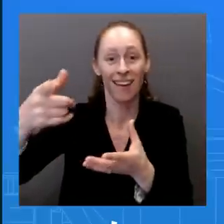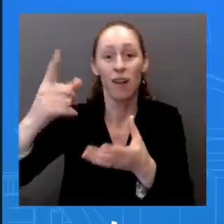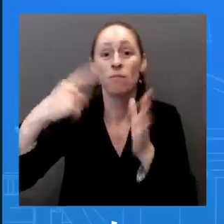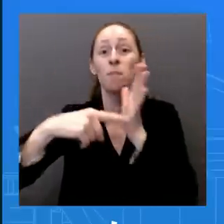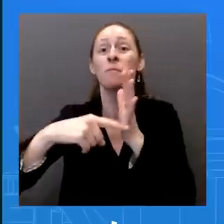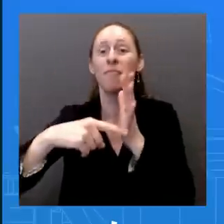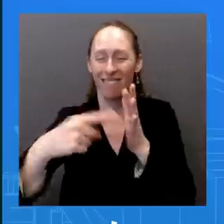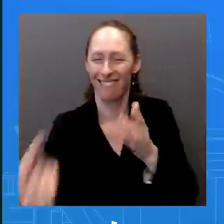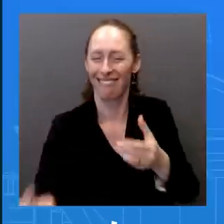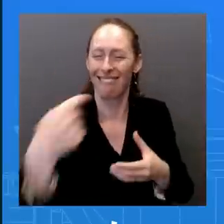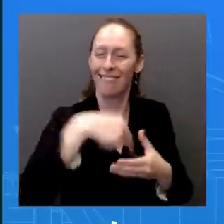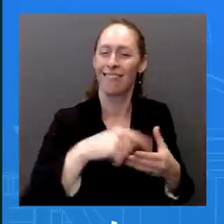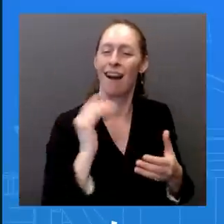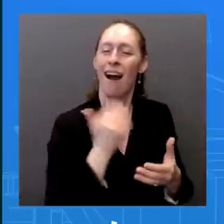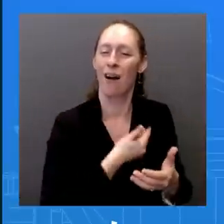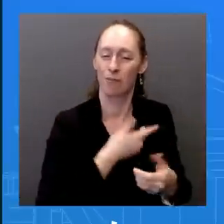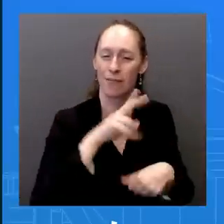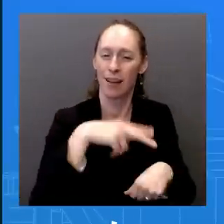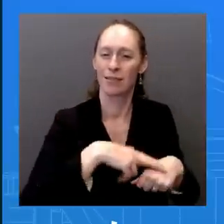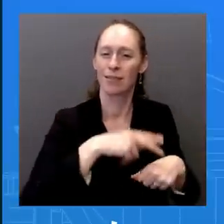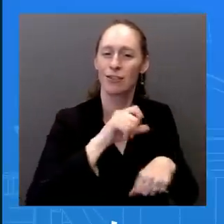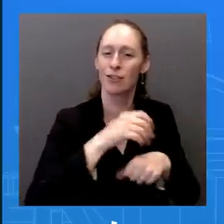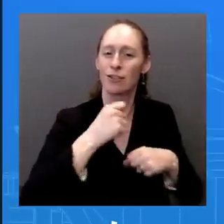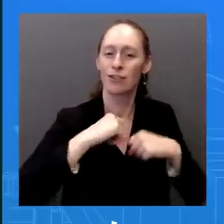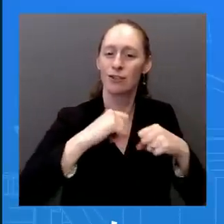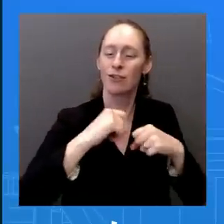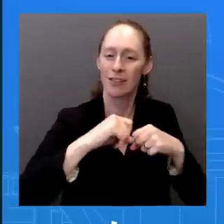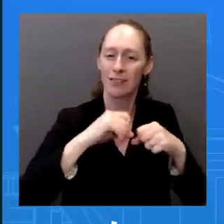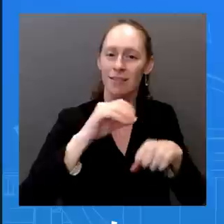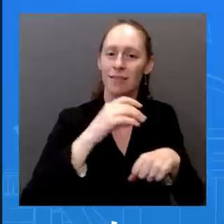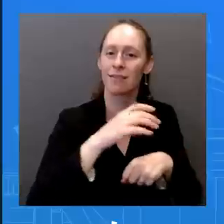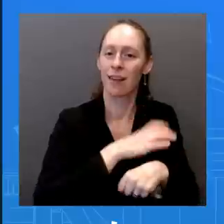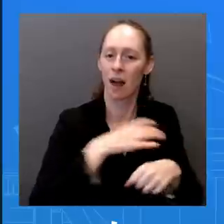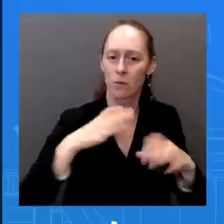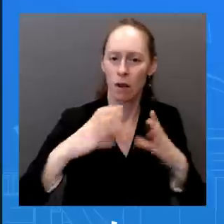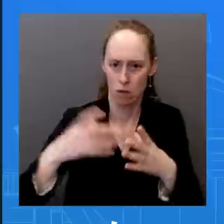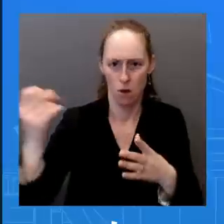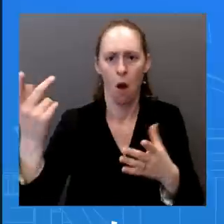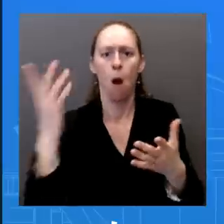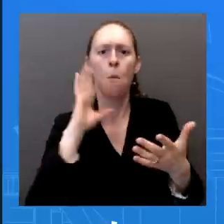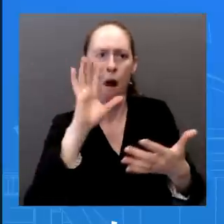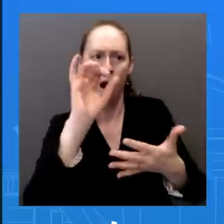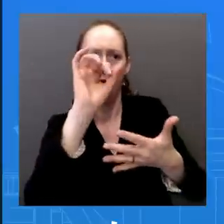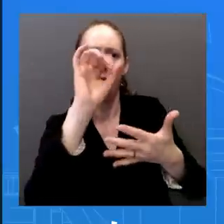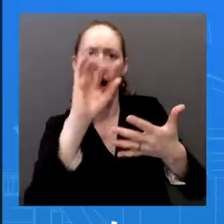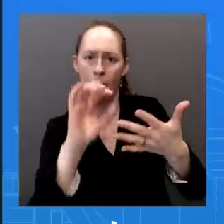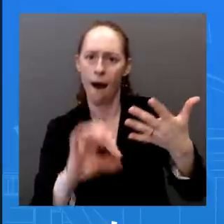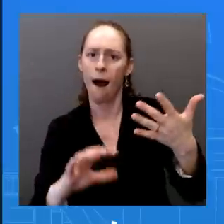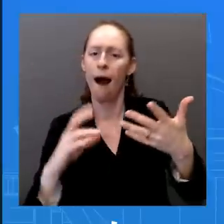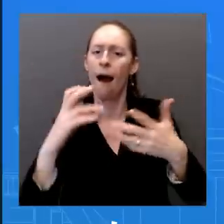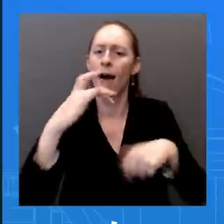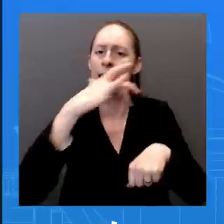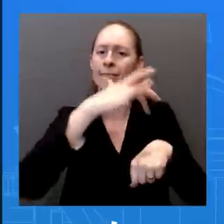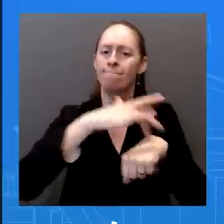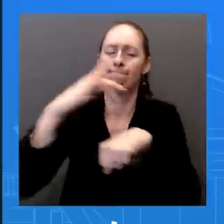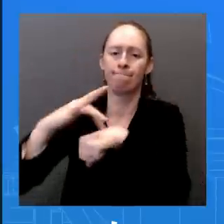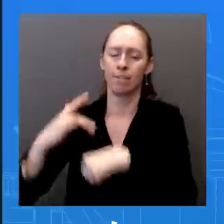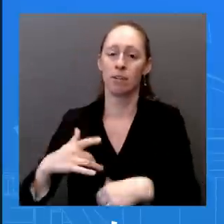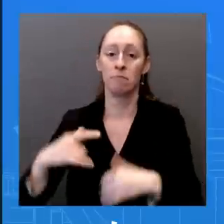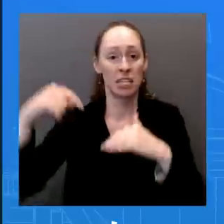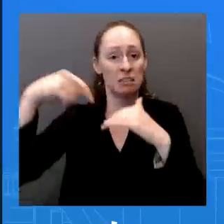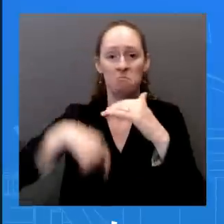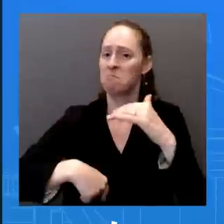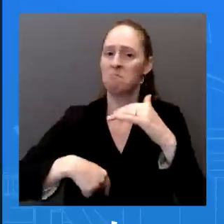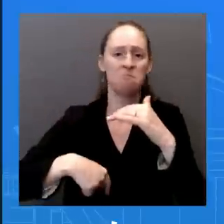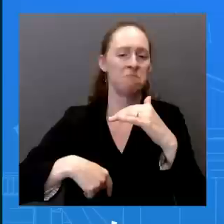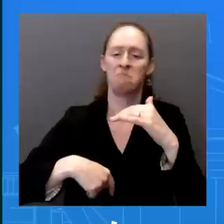to the press and the public that which they are prepared to communicate, and it's being handled in those channels and not in my channel, and I have not been briefed.